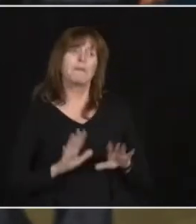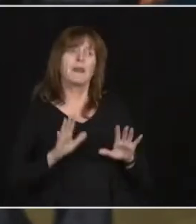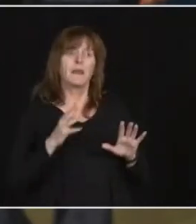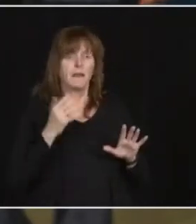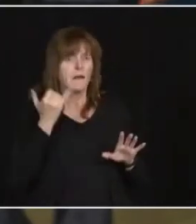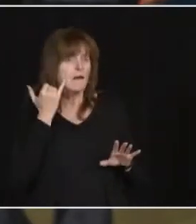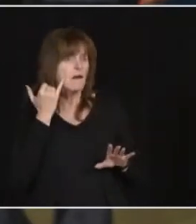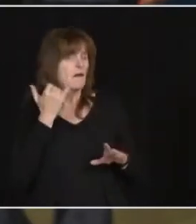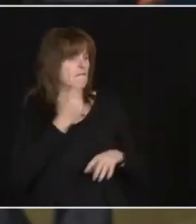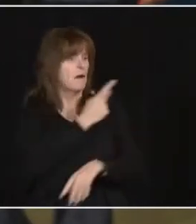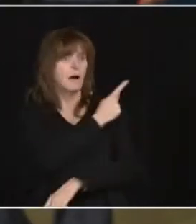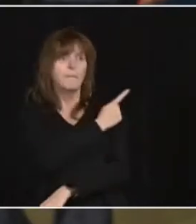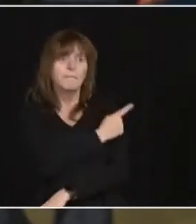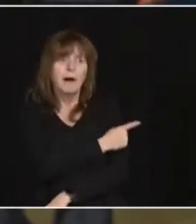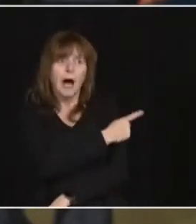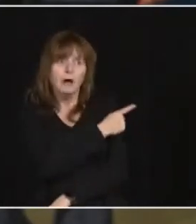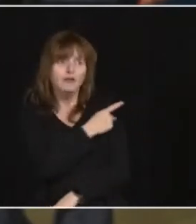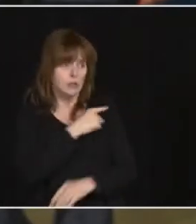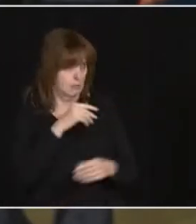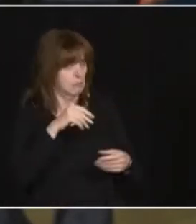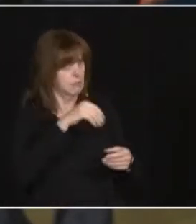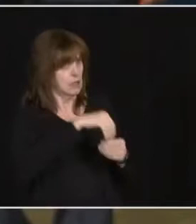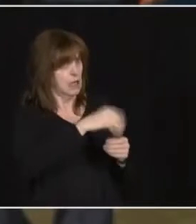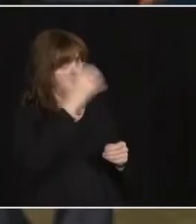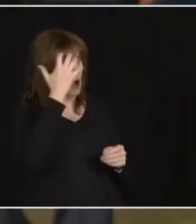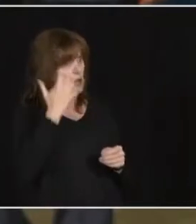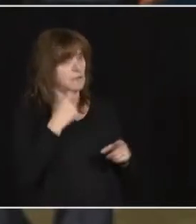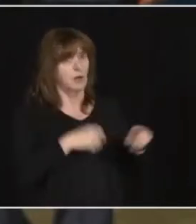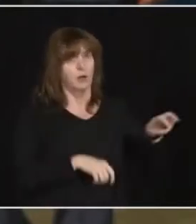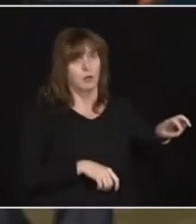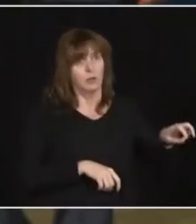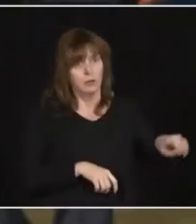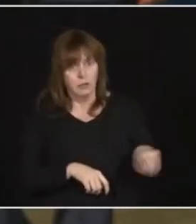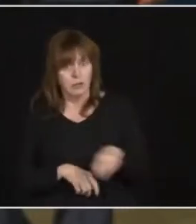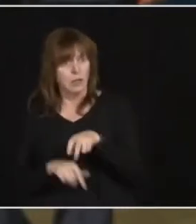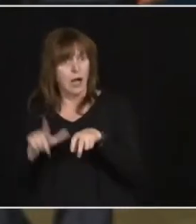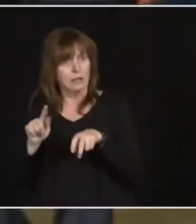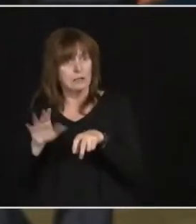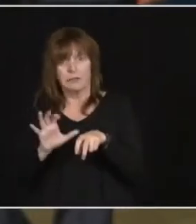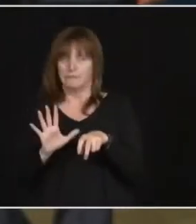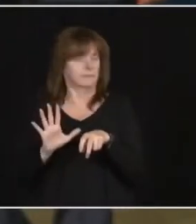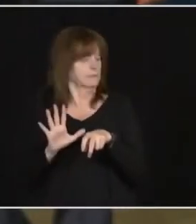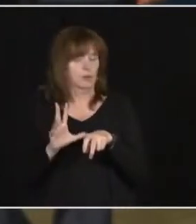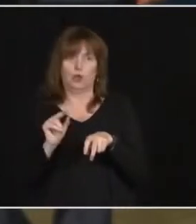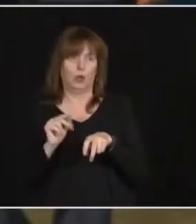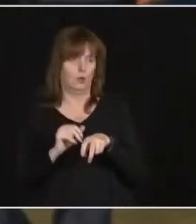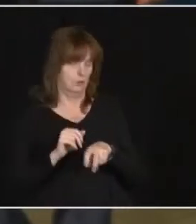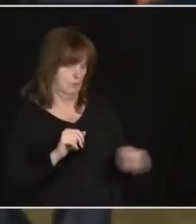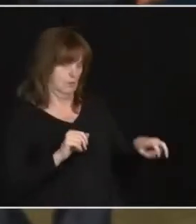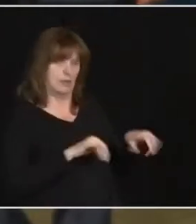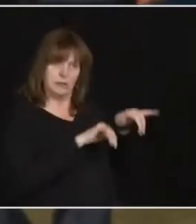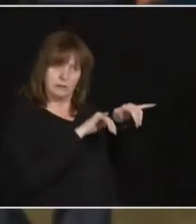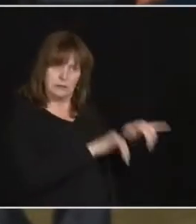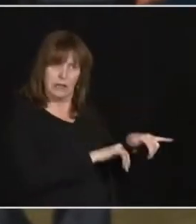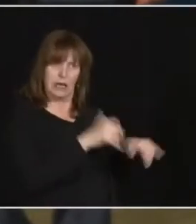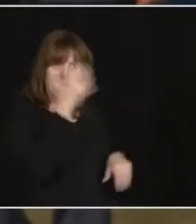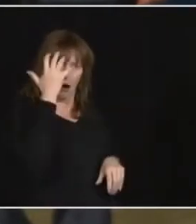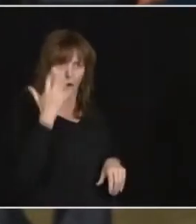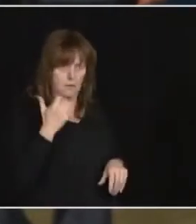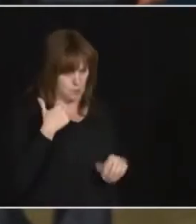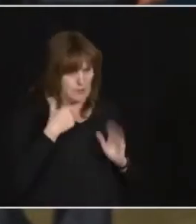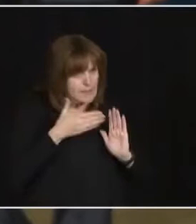to long-term care homes, and worked with public health to complete risk assessments for all